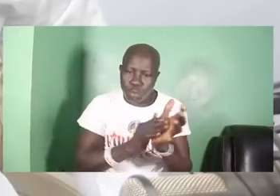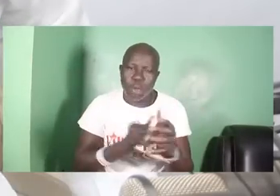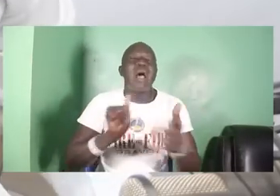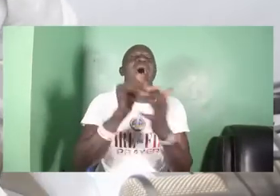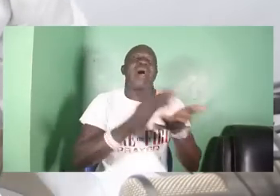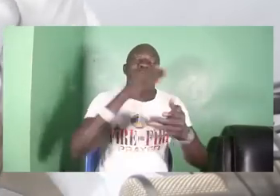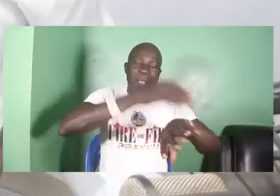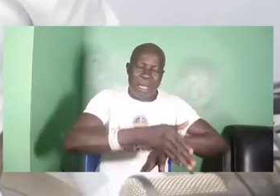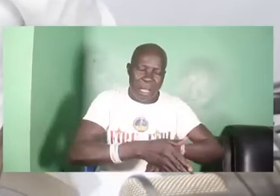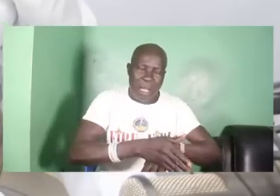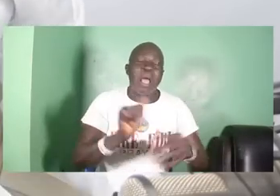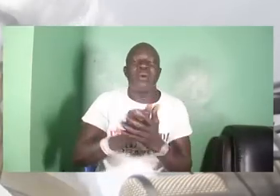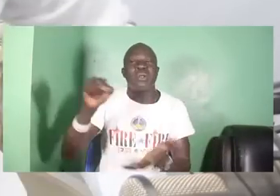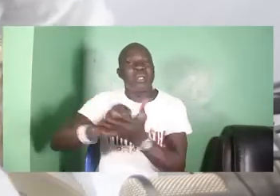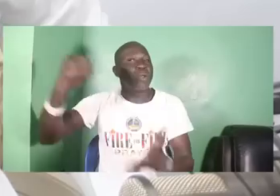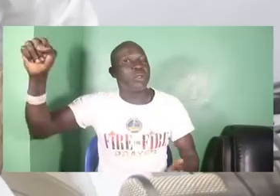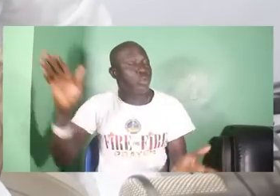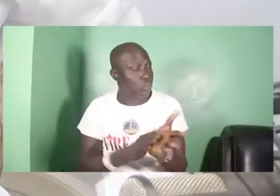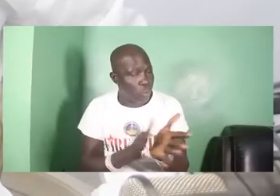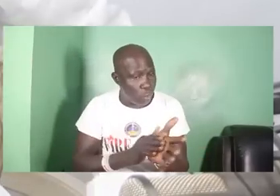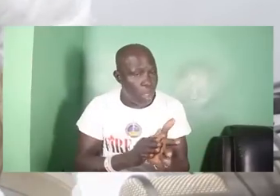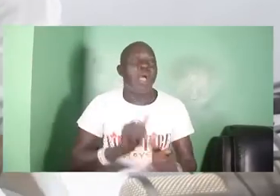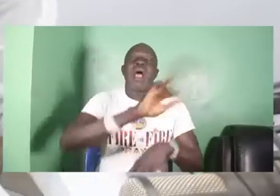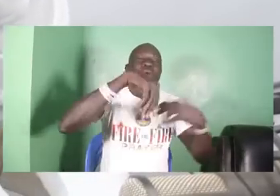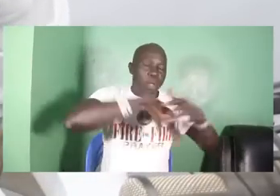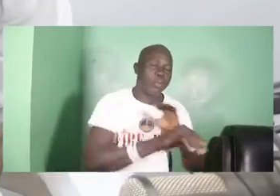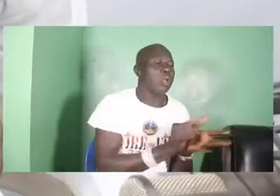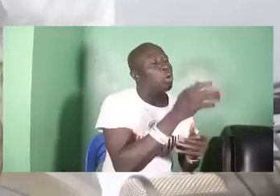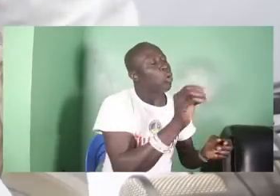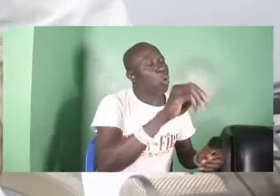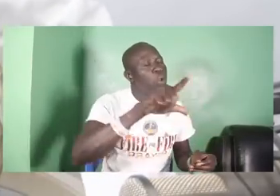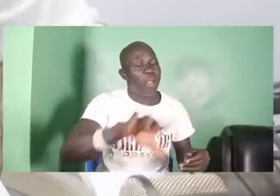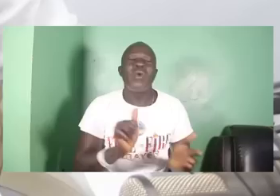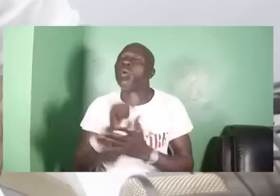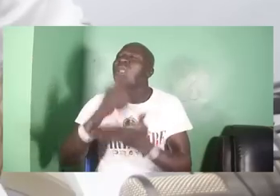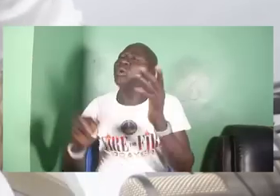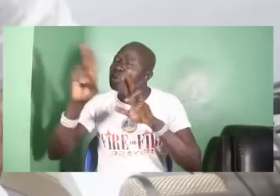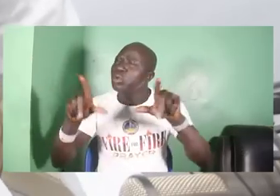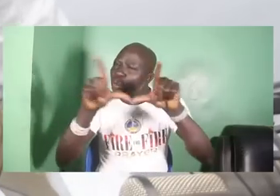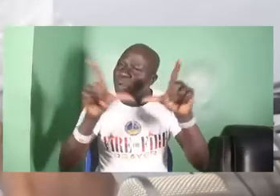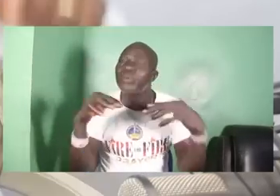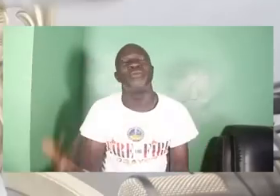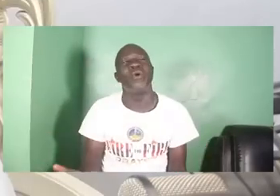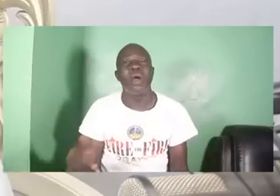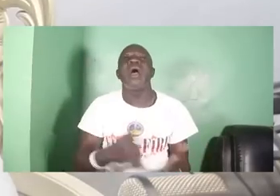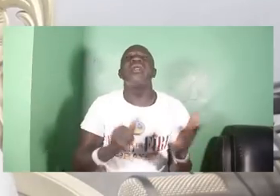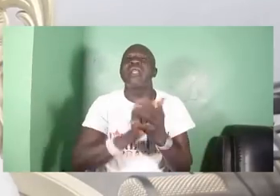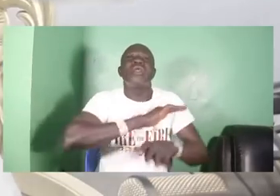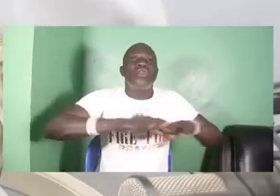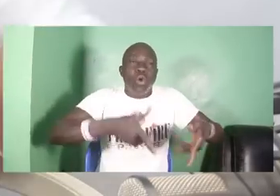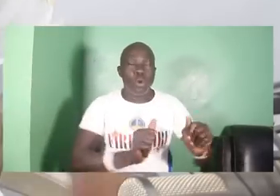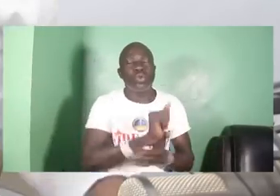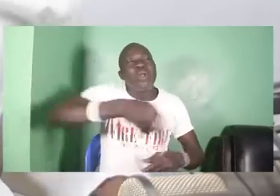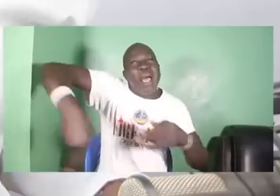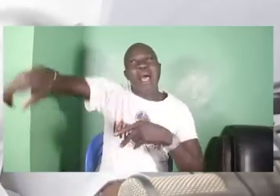Yes, after that. You've been to secondary school. You have O-level results. What do you want to do with O-level